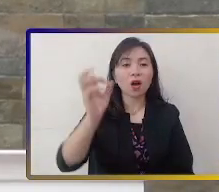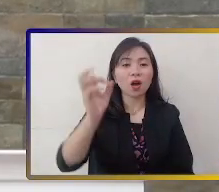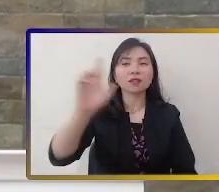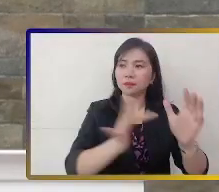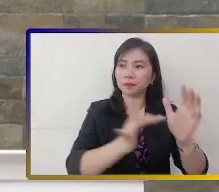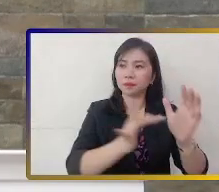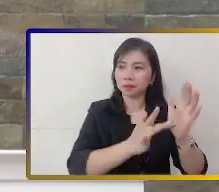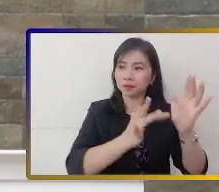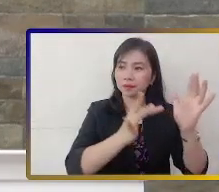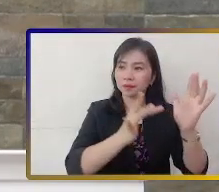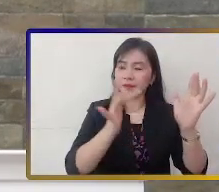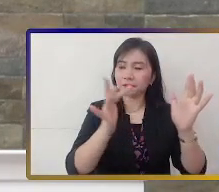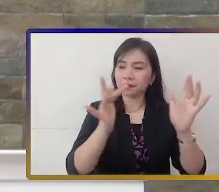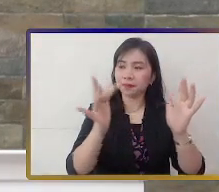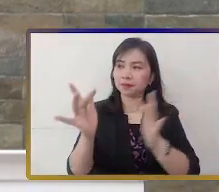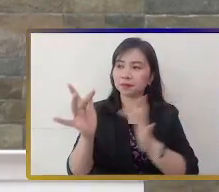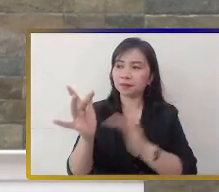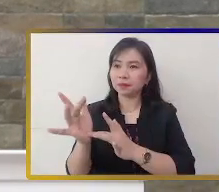his